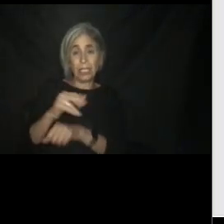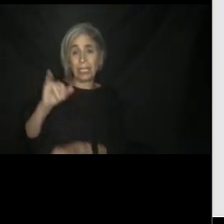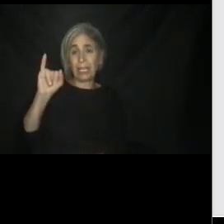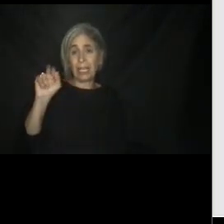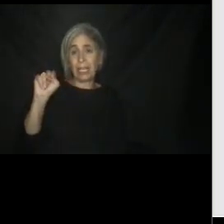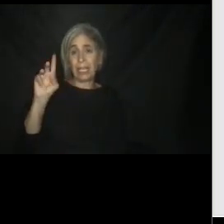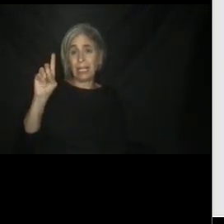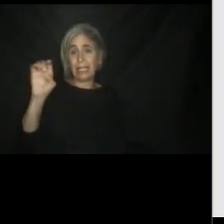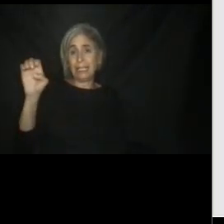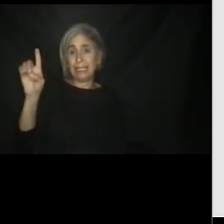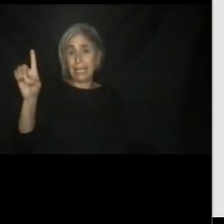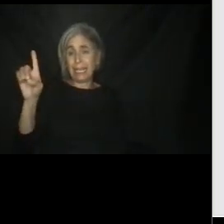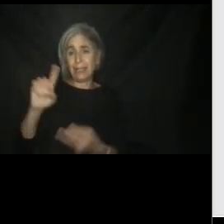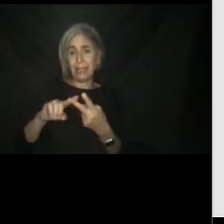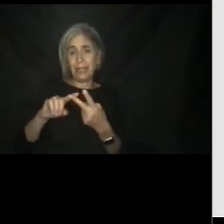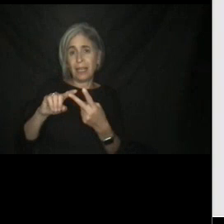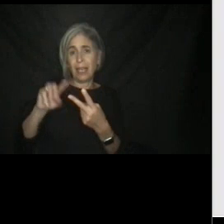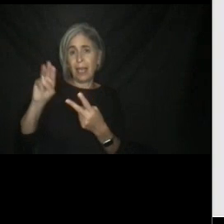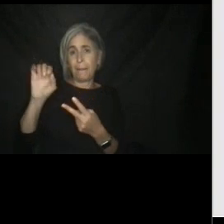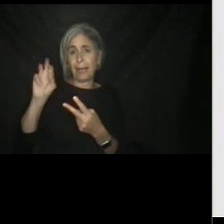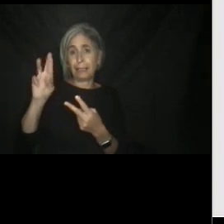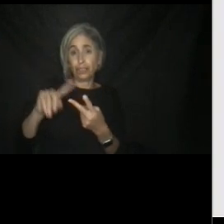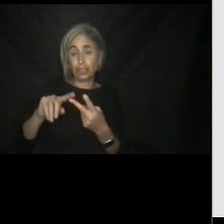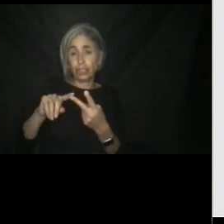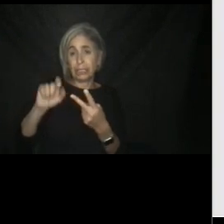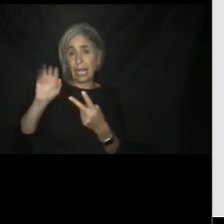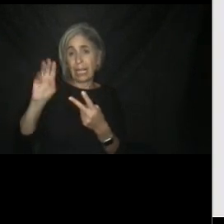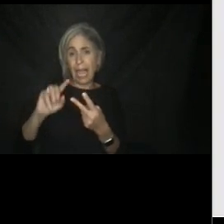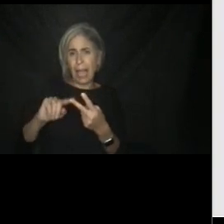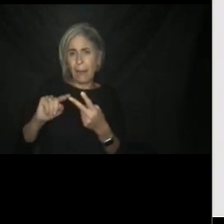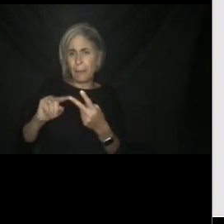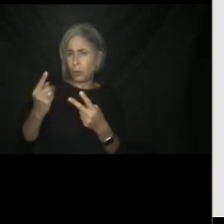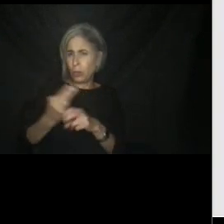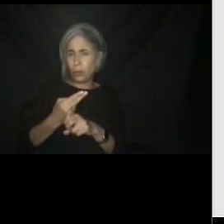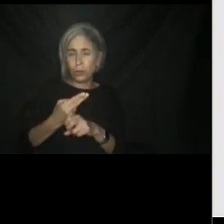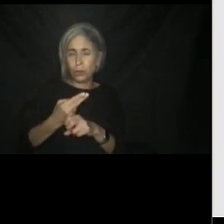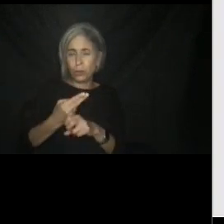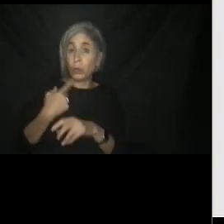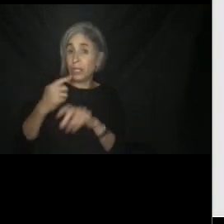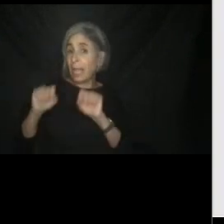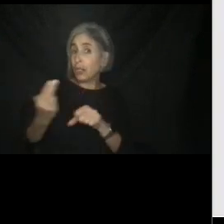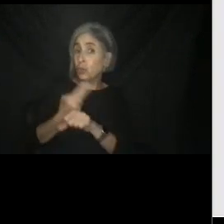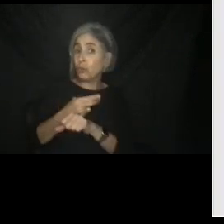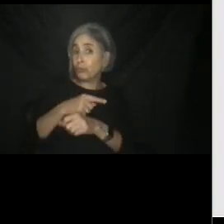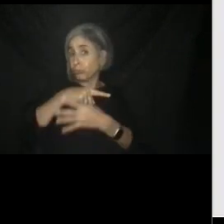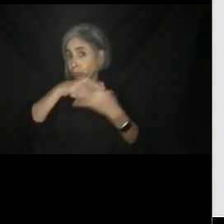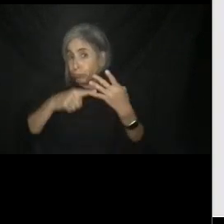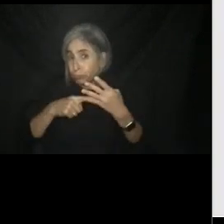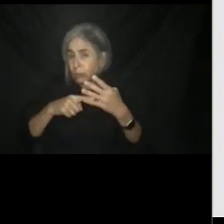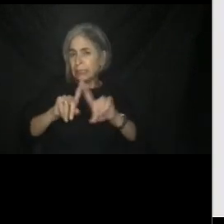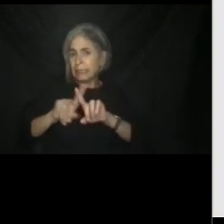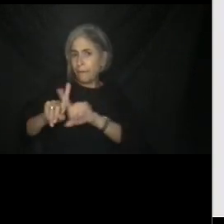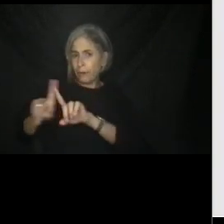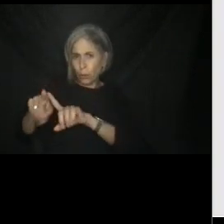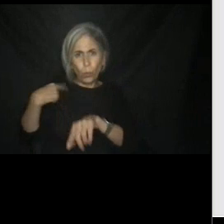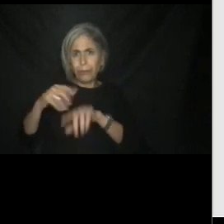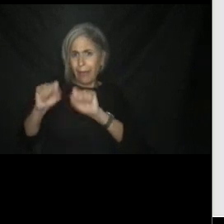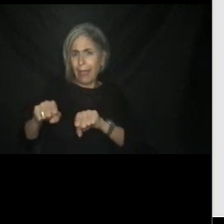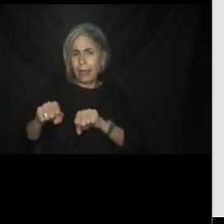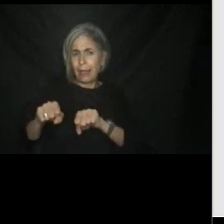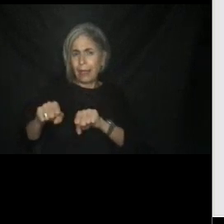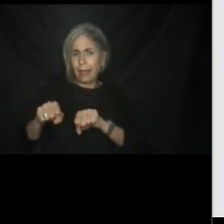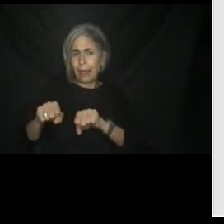Monster? Do we use those platforms? We can use a variety of platforms, and I would recommend, doing that. Right. We